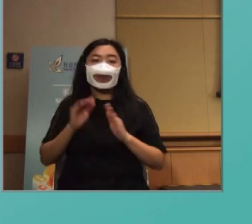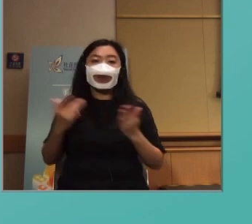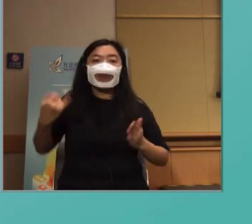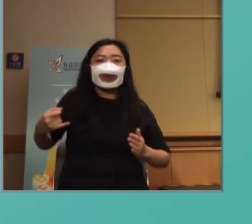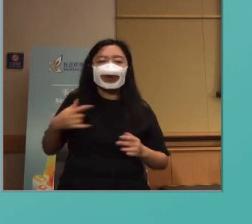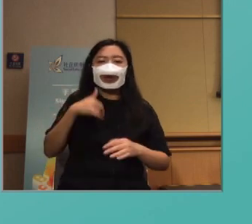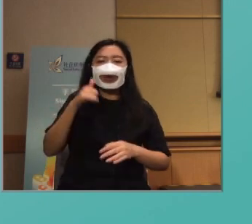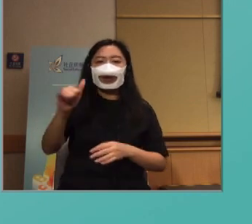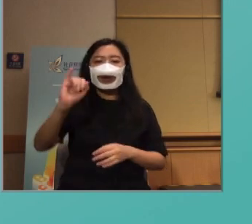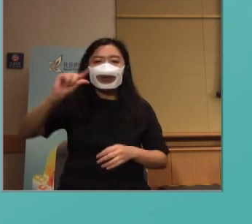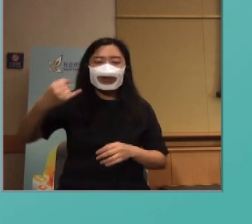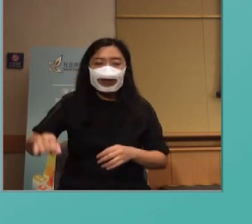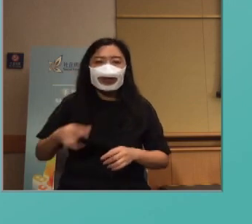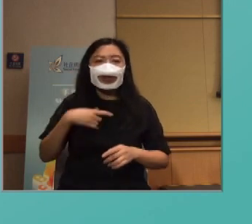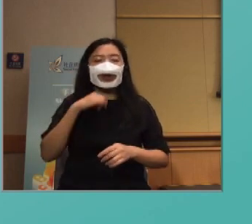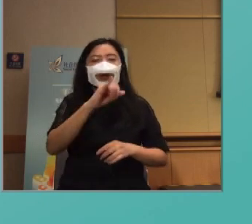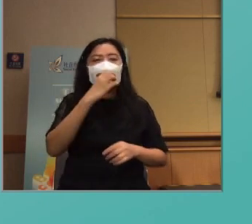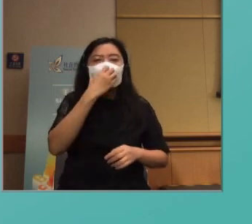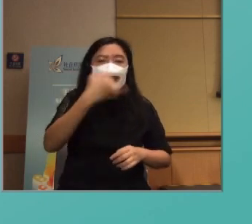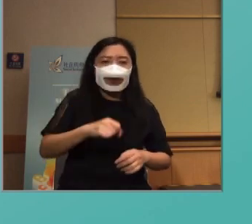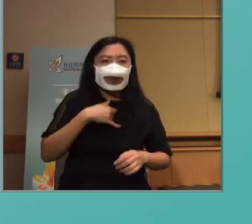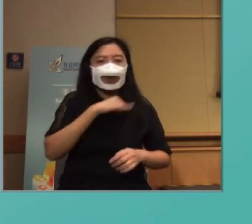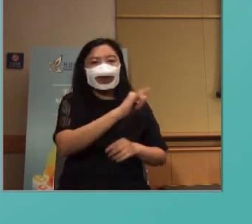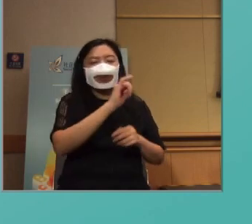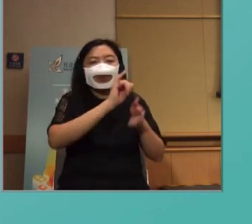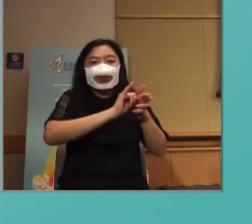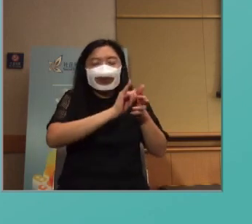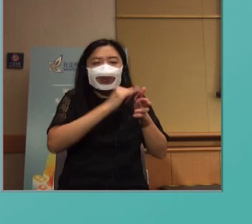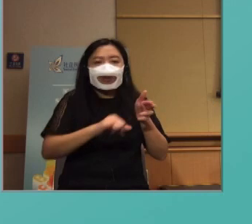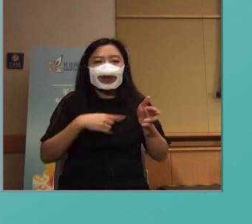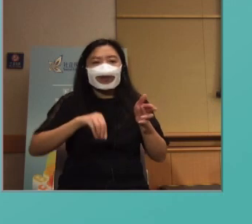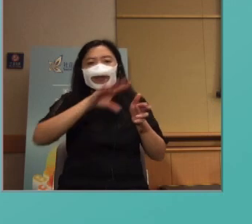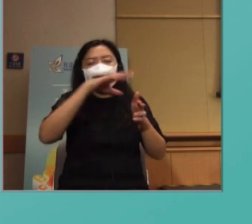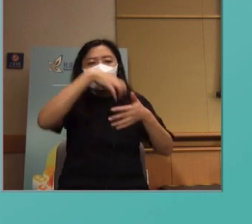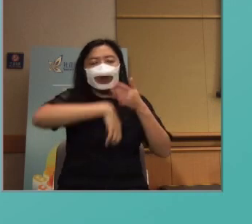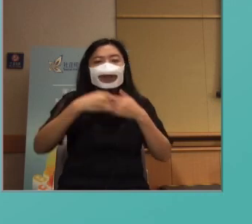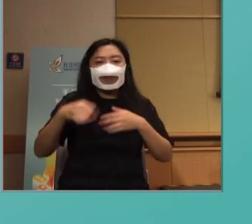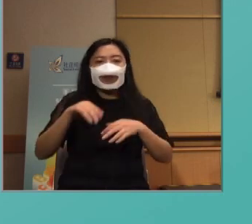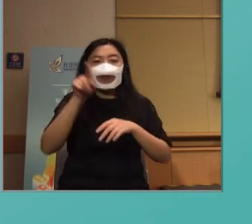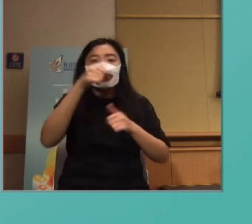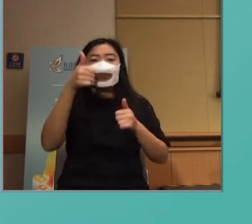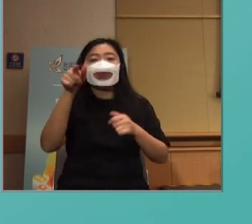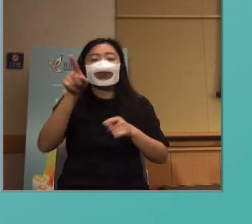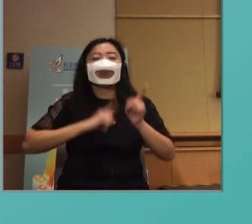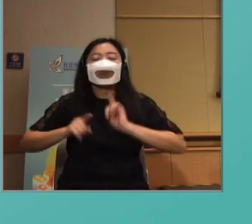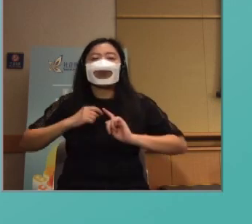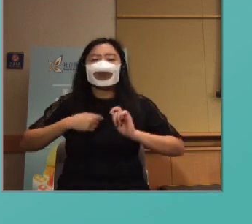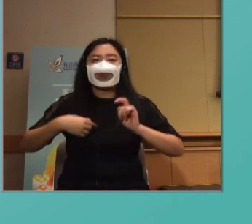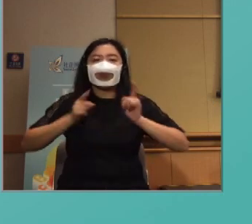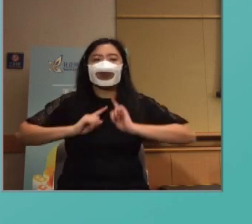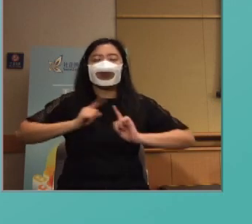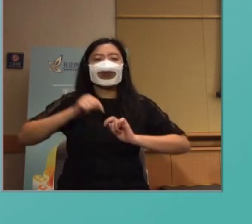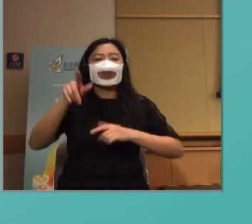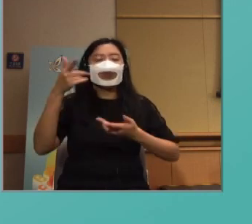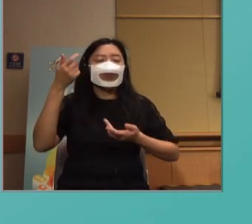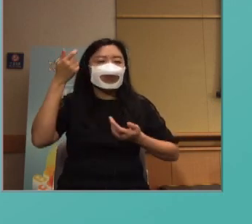to upload apps on Apple, which they can do at any given time. They can take away all your followers if you wanted to, for instance, or just appropriate them. Then